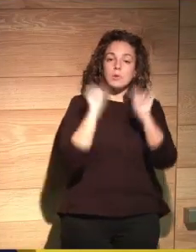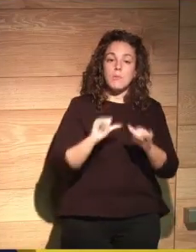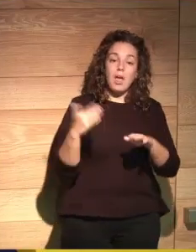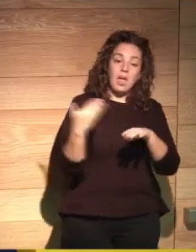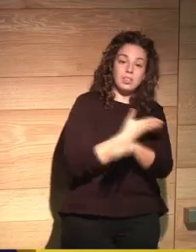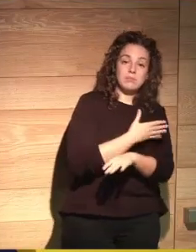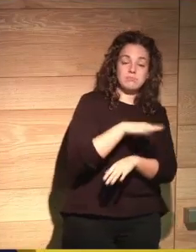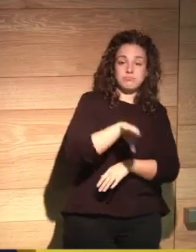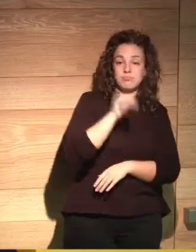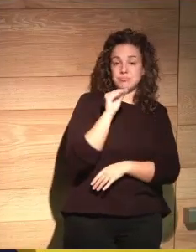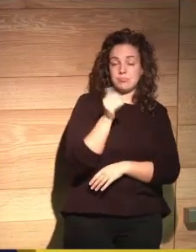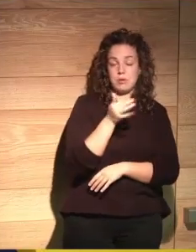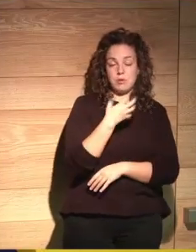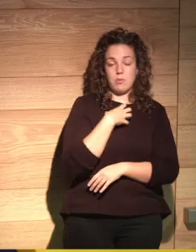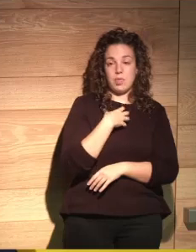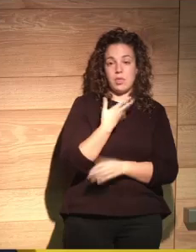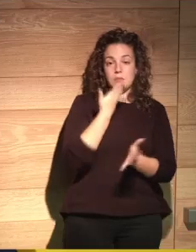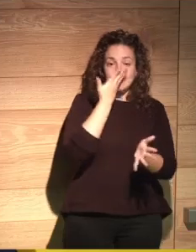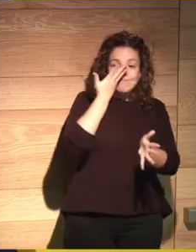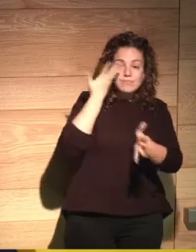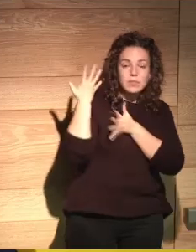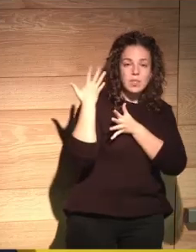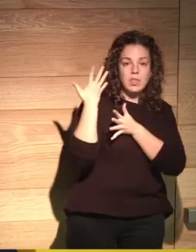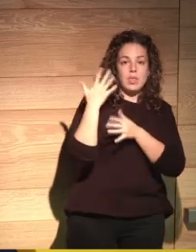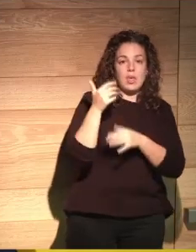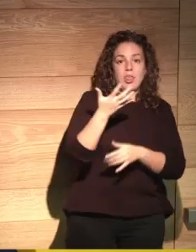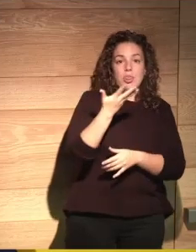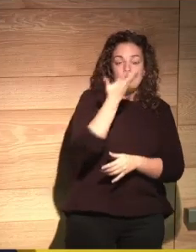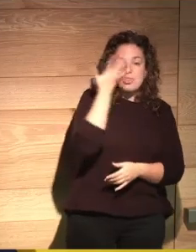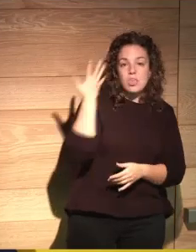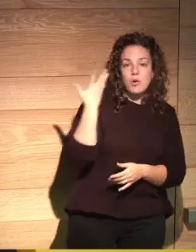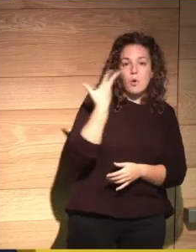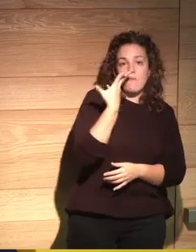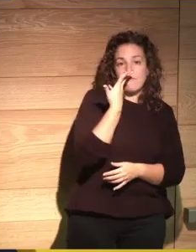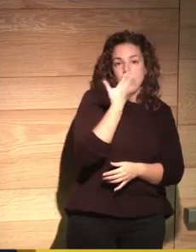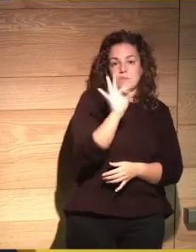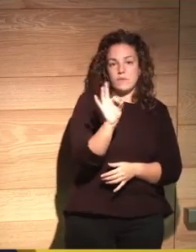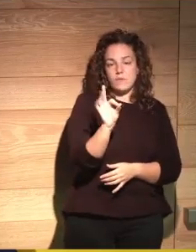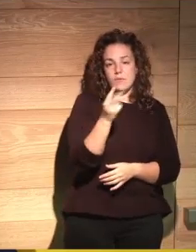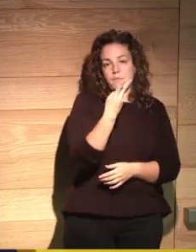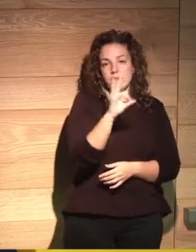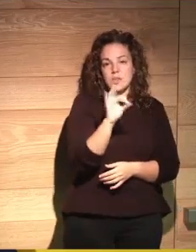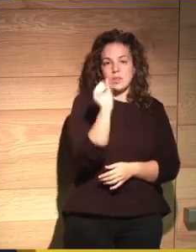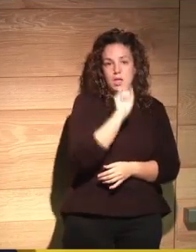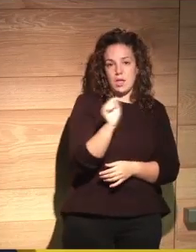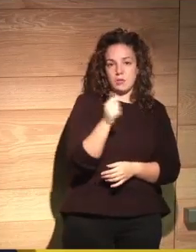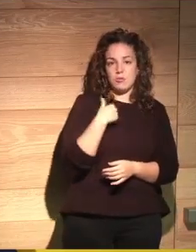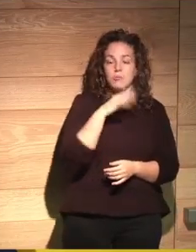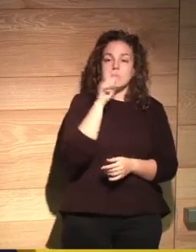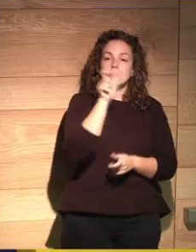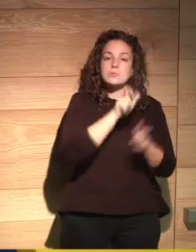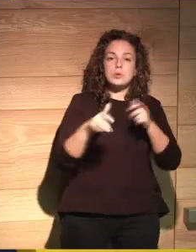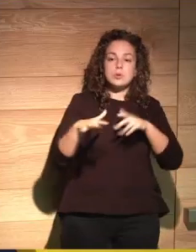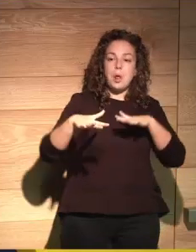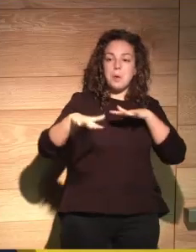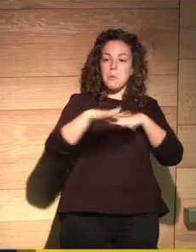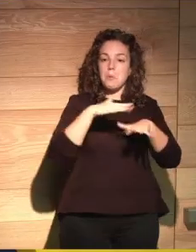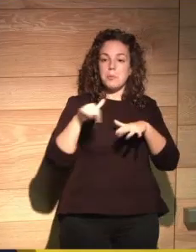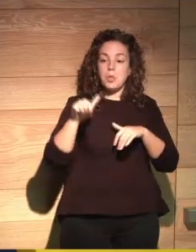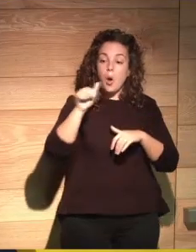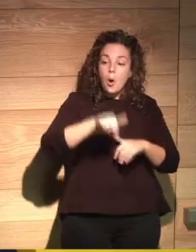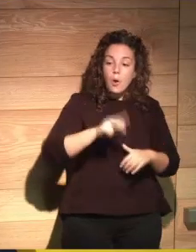use technology for negative purposes as well. But we can understand cities better thanks to all that technology, much, much better than 50 years